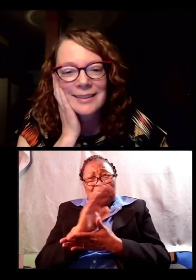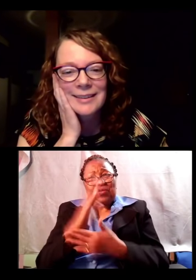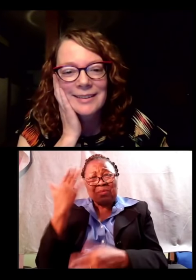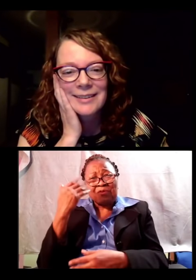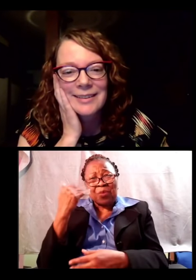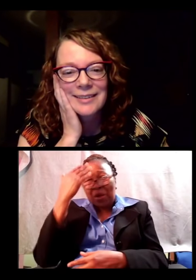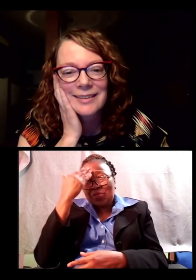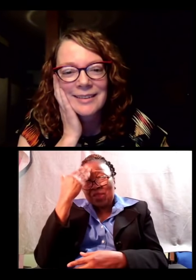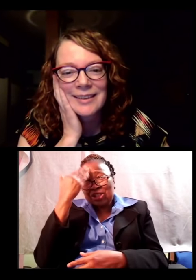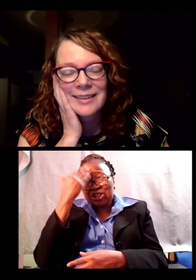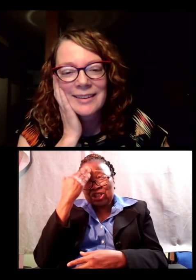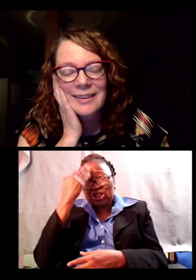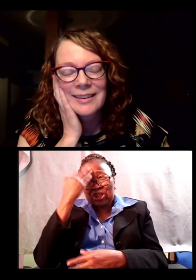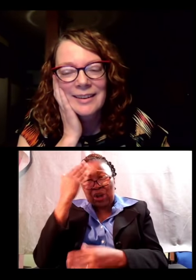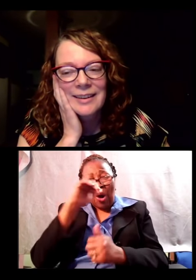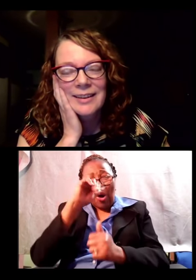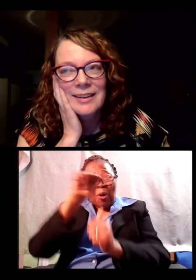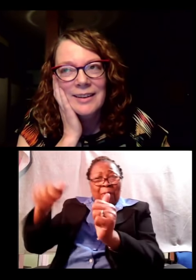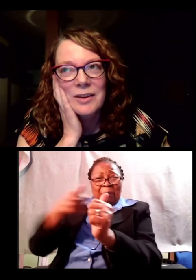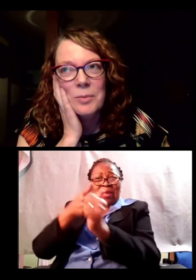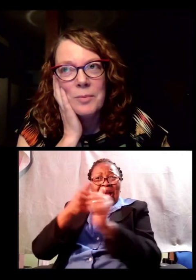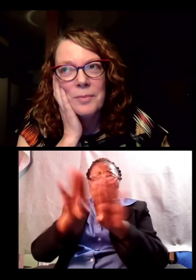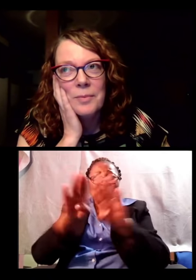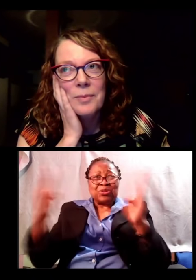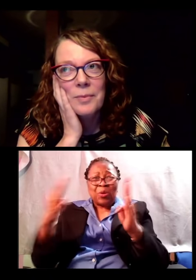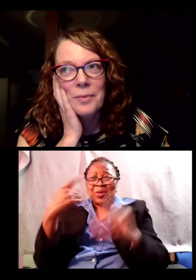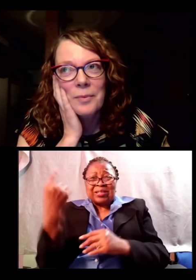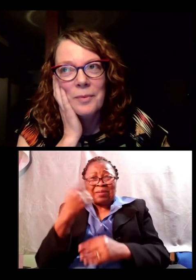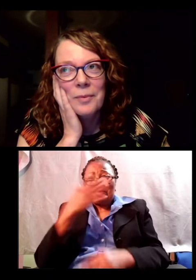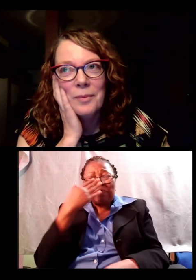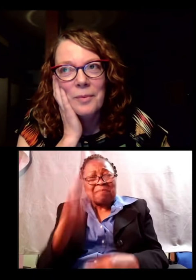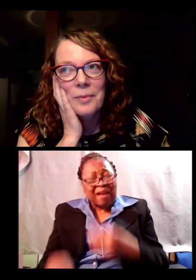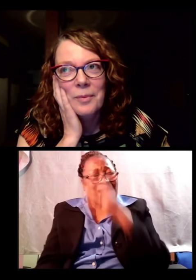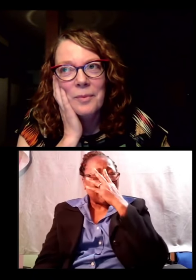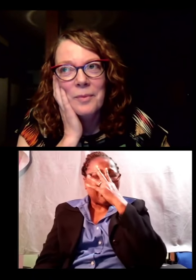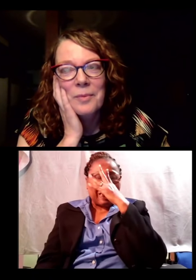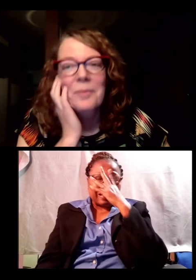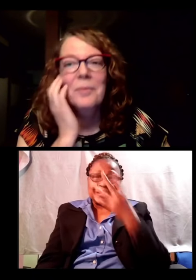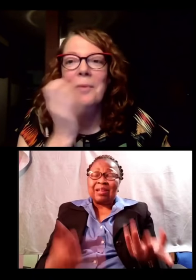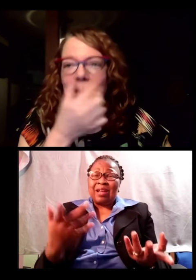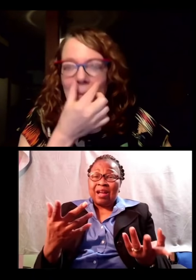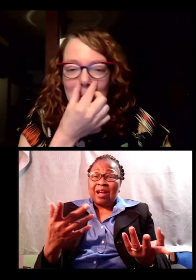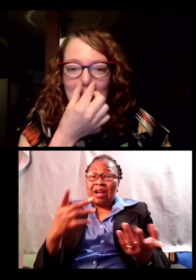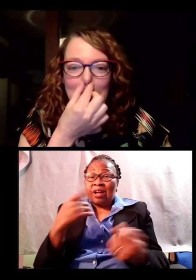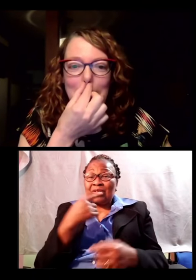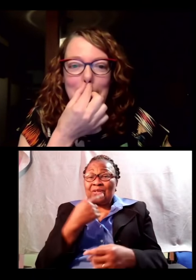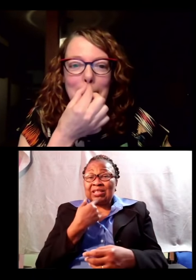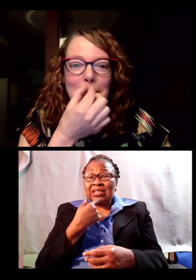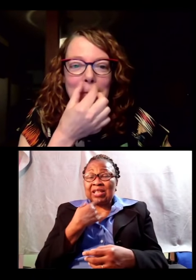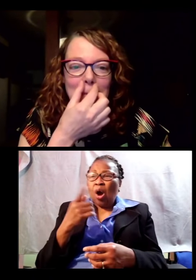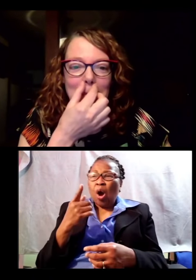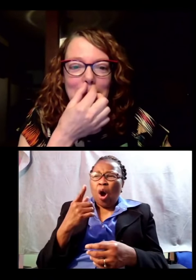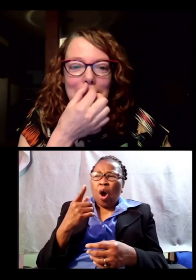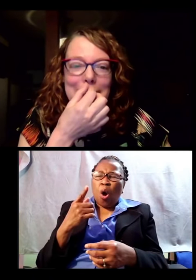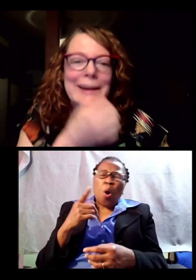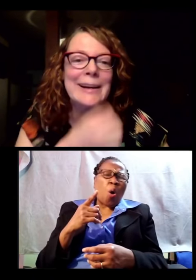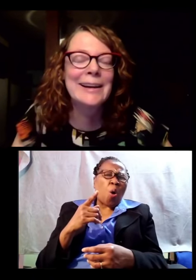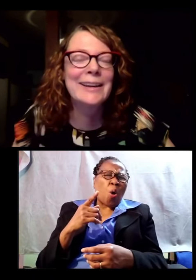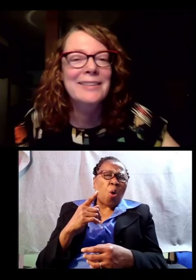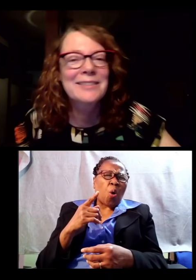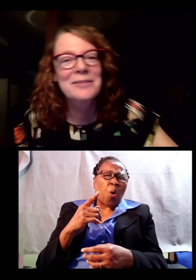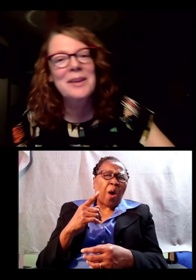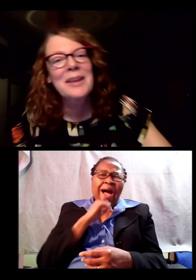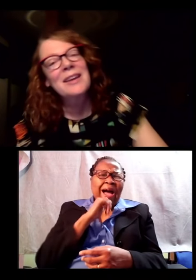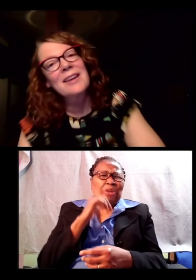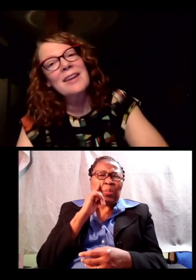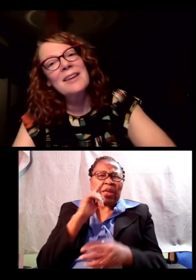before? Don't they know? They've seen no horror films. That's just it. They should all see some immediately, and then they will go, oh, I don't think I'm going to open that door. I'm not